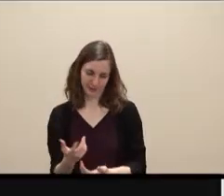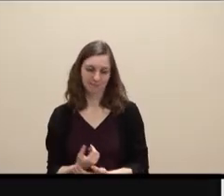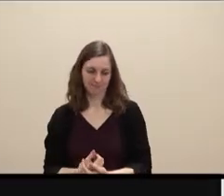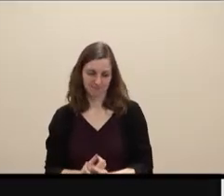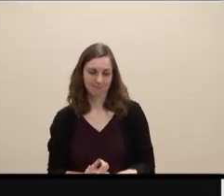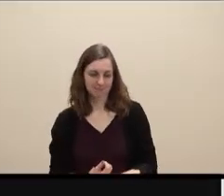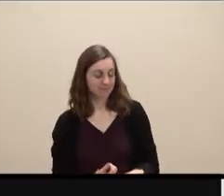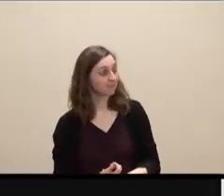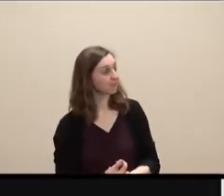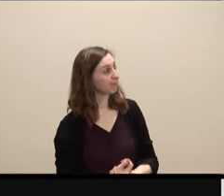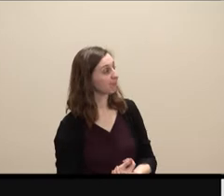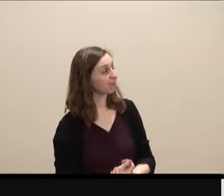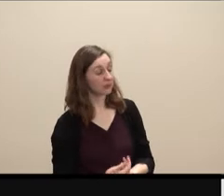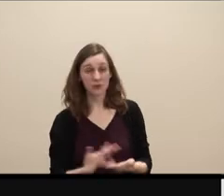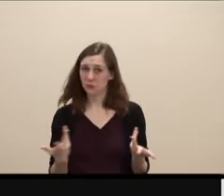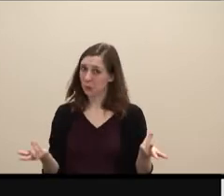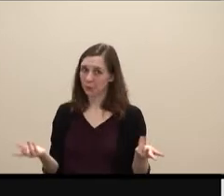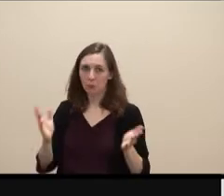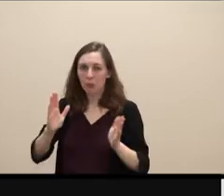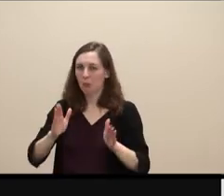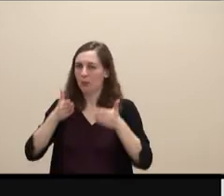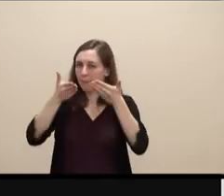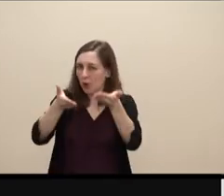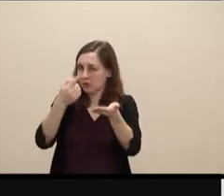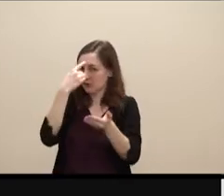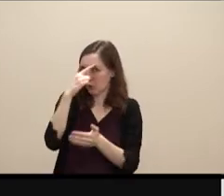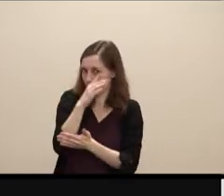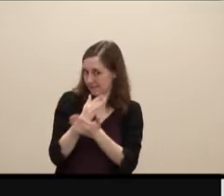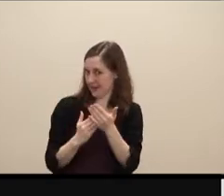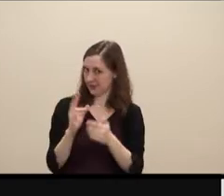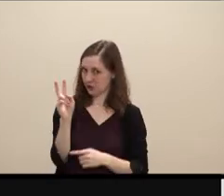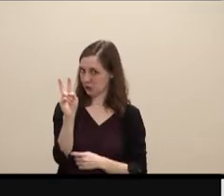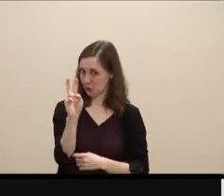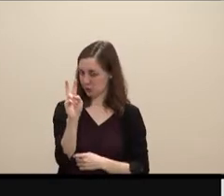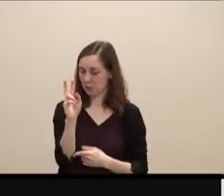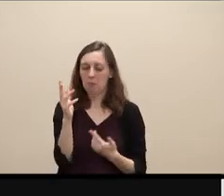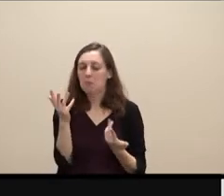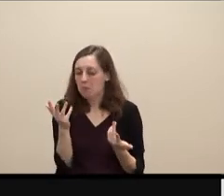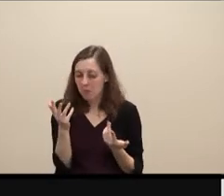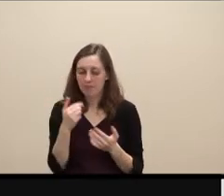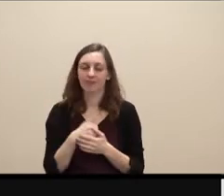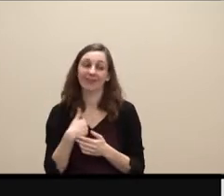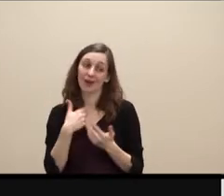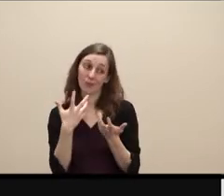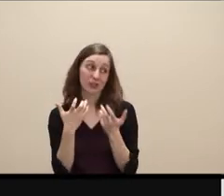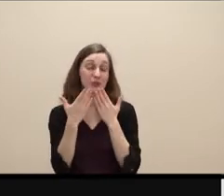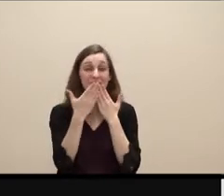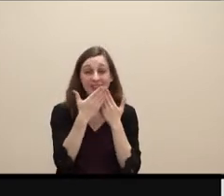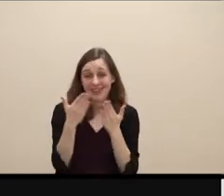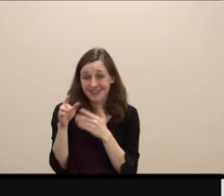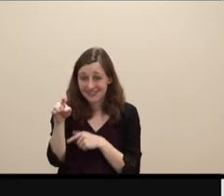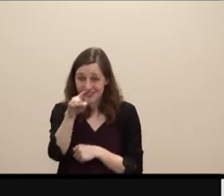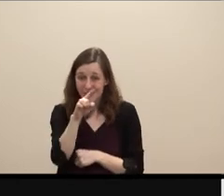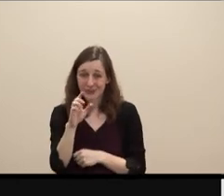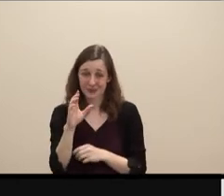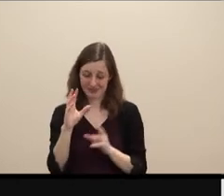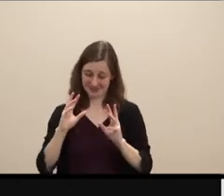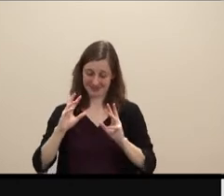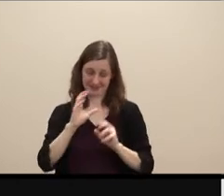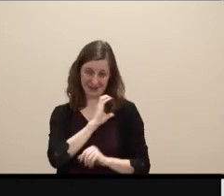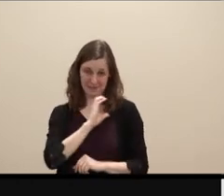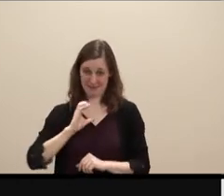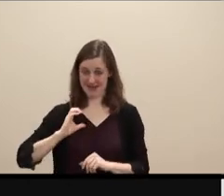So what are we proposing in phase two? So I want to thank the the committee for meeting